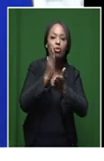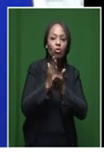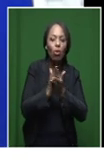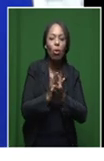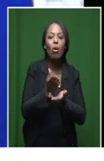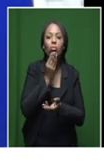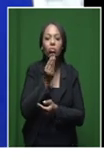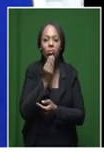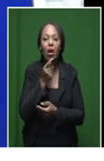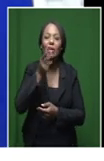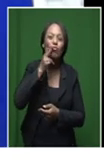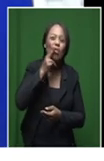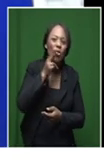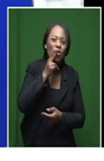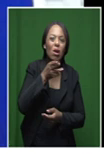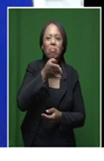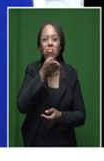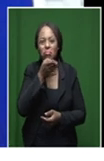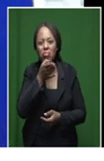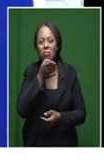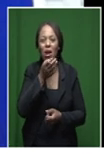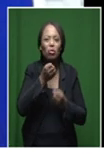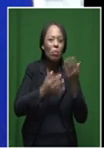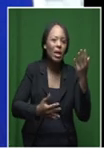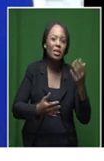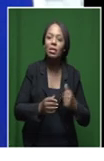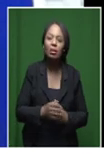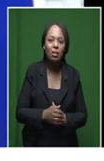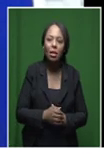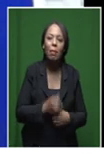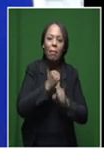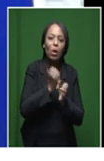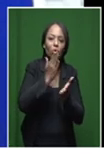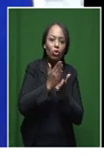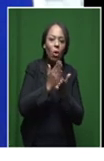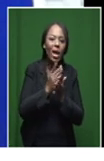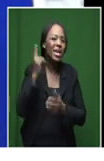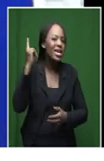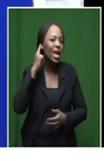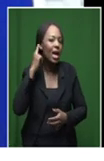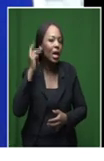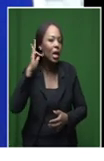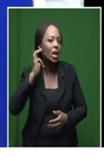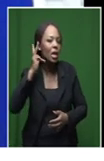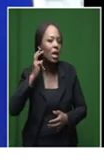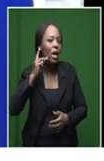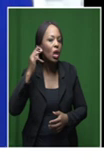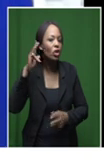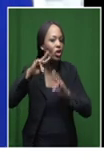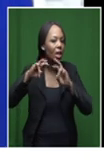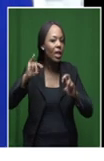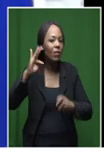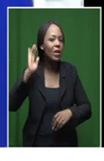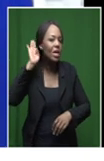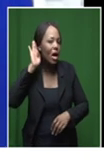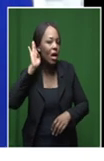control. Don't smoke. Don't drink too much. You know, make sure that your hearing is checked, because if you can't hear, you can't